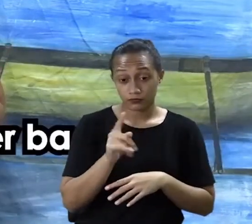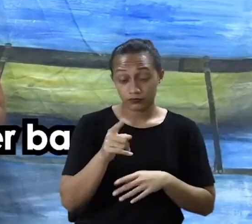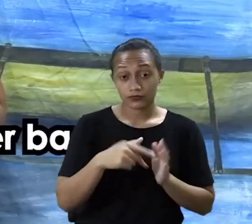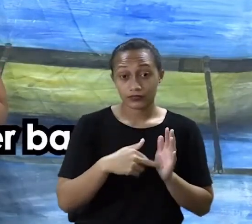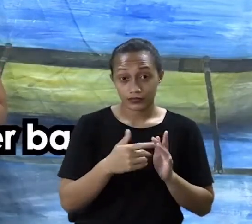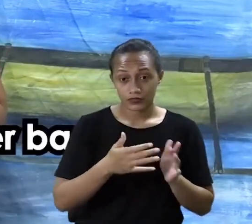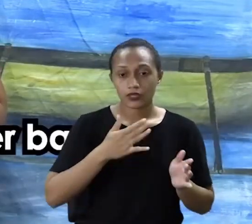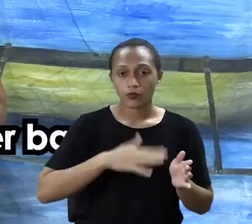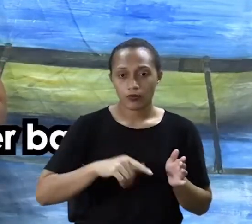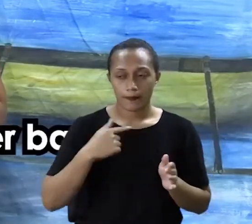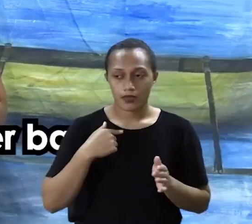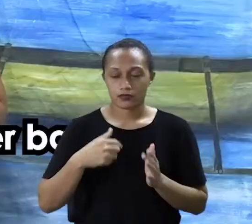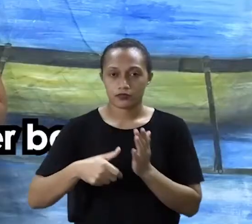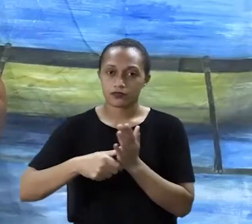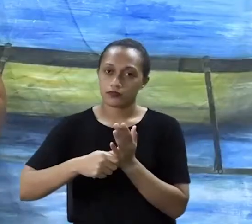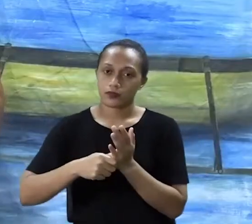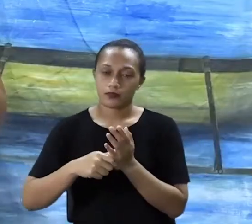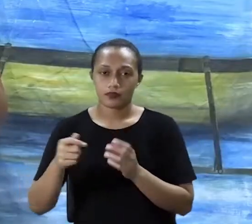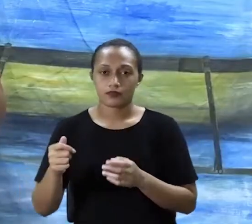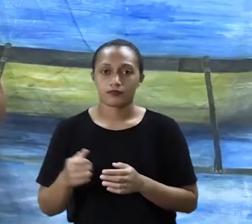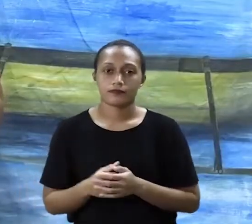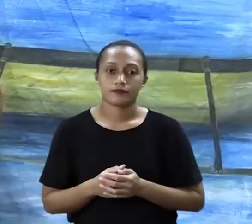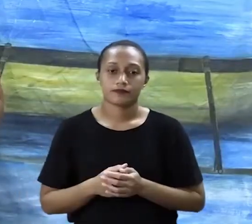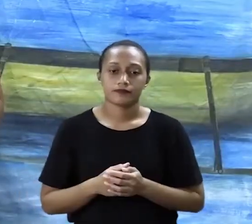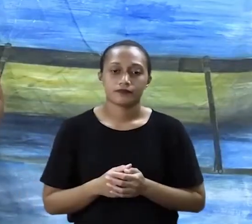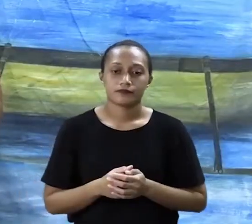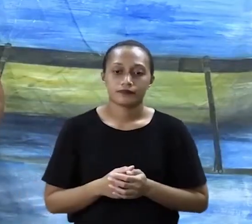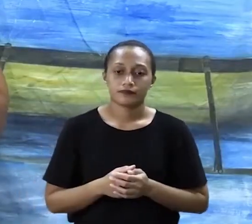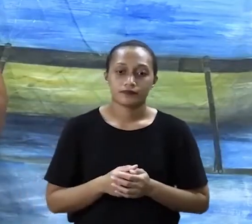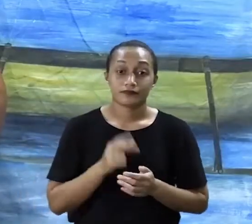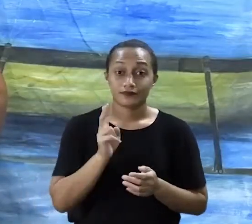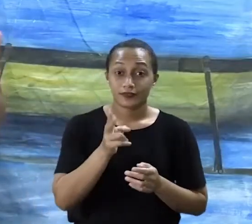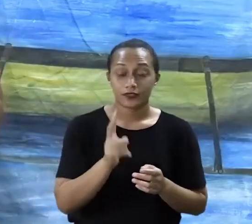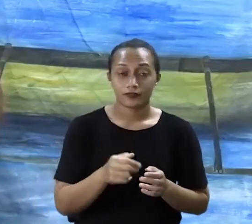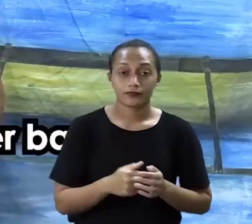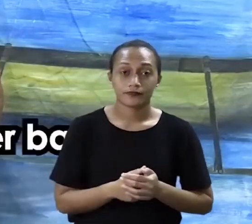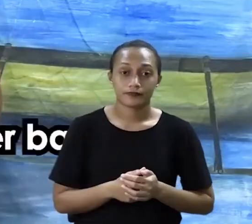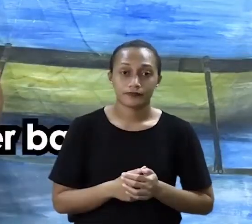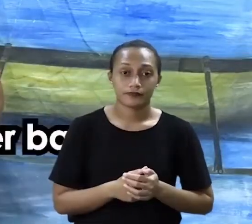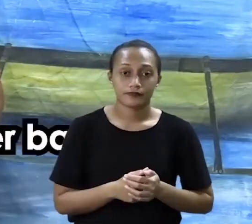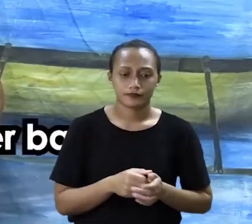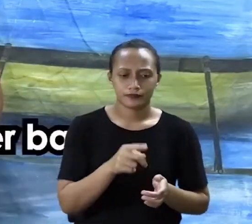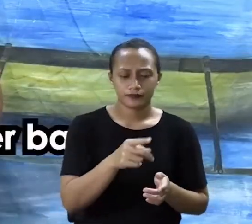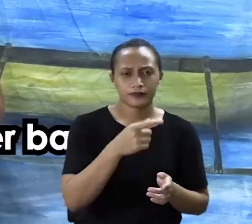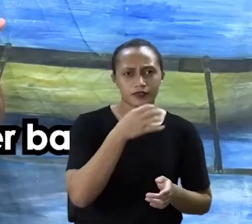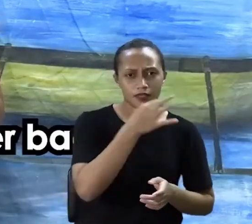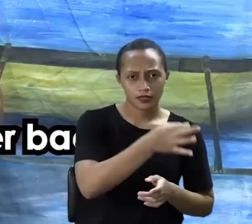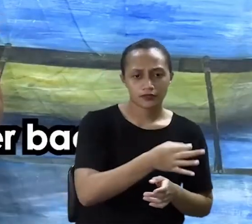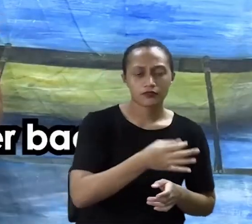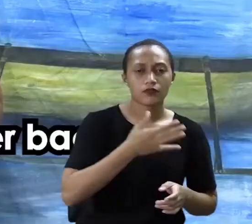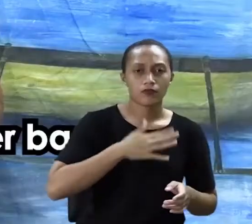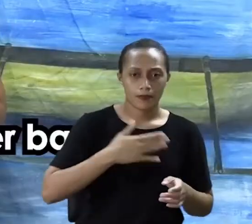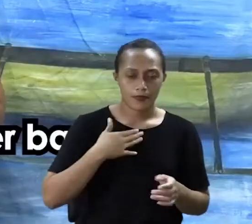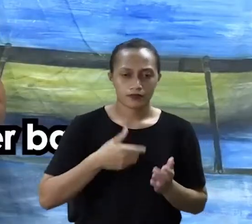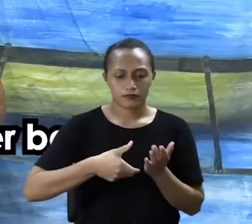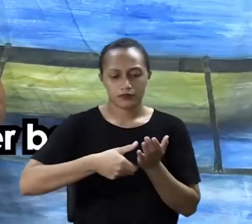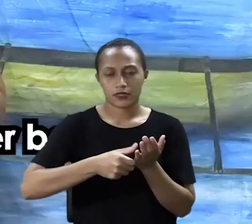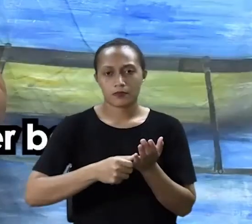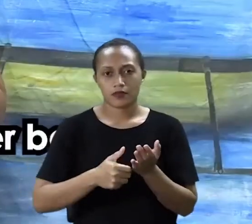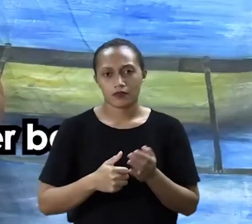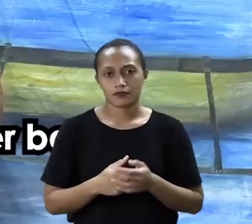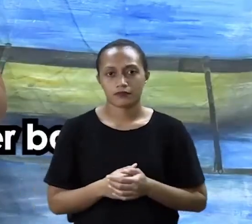I want my stapler back. I'll say it again. Hey Nikki, I want my stapler